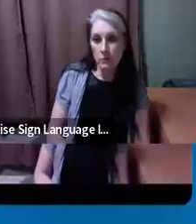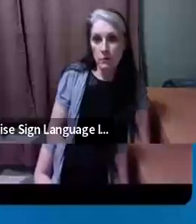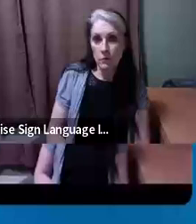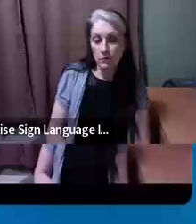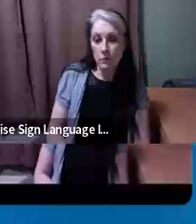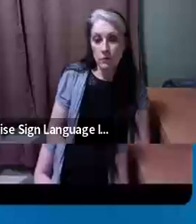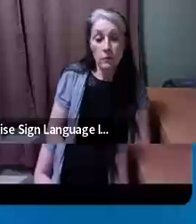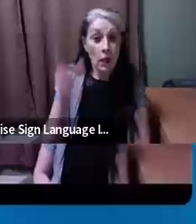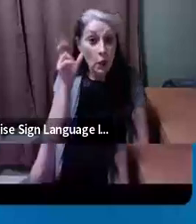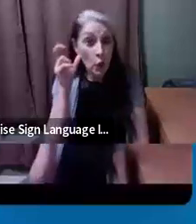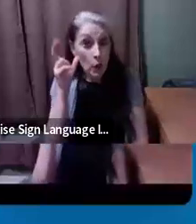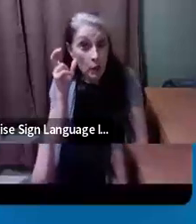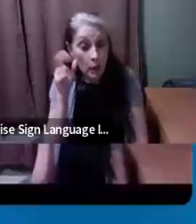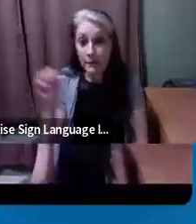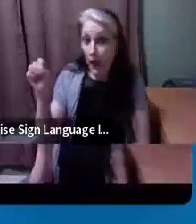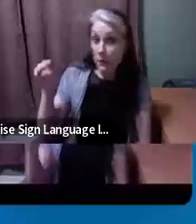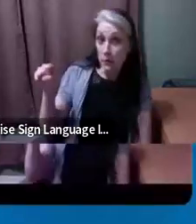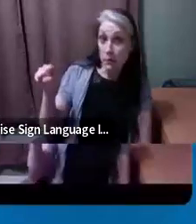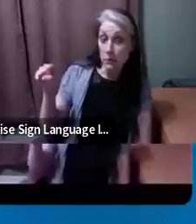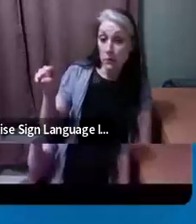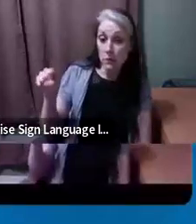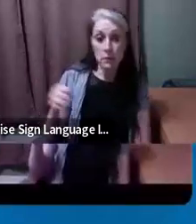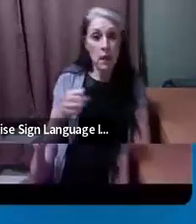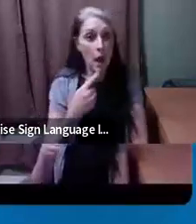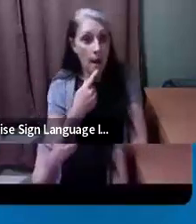Can you hear me? Yes.